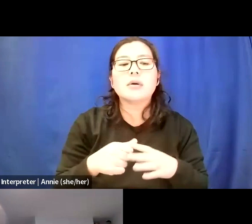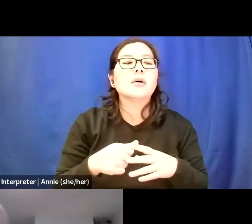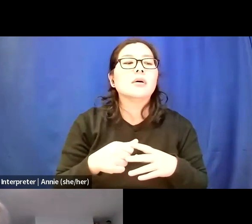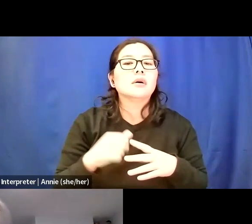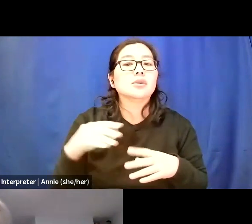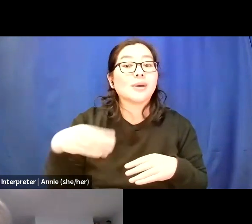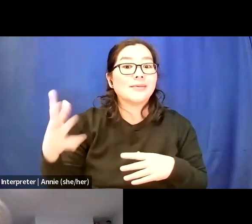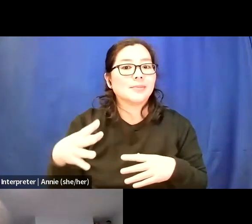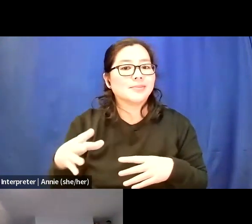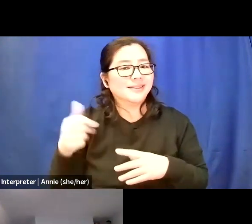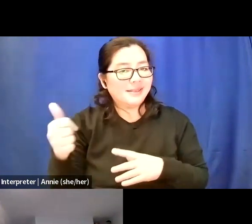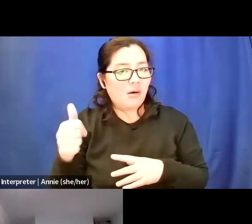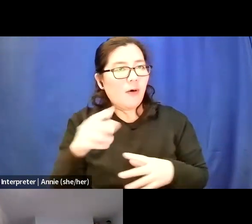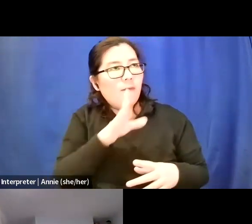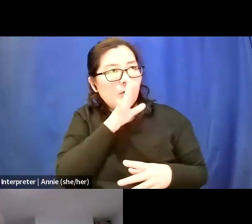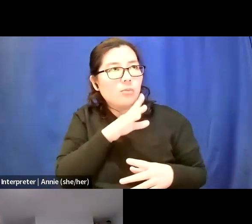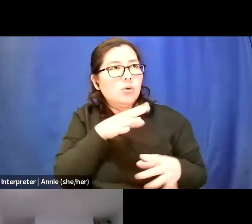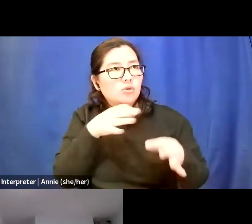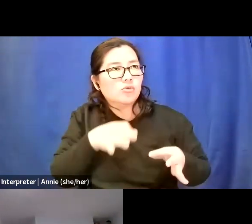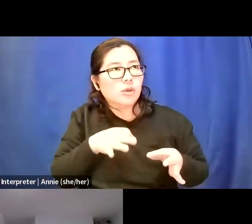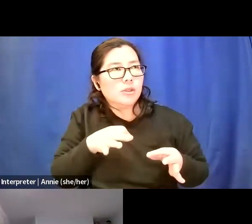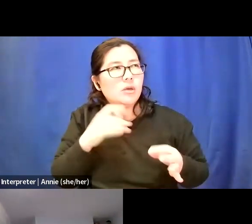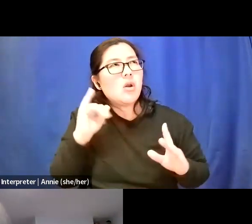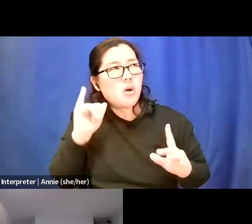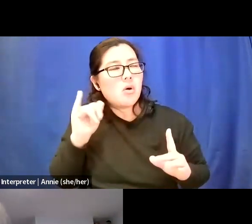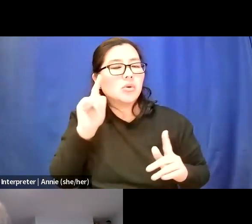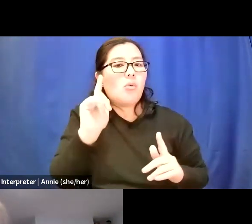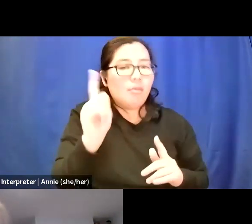a verbal description so that he can then, I guess, later